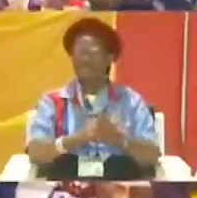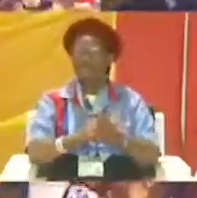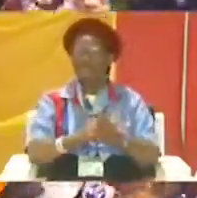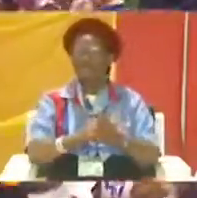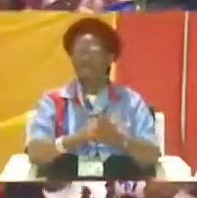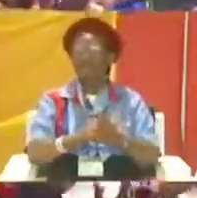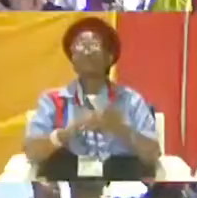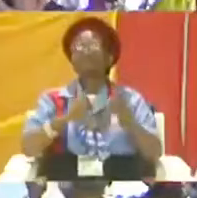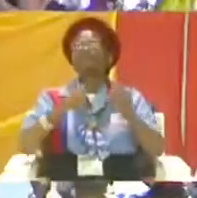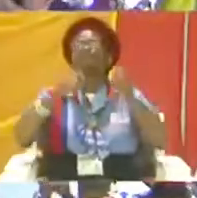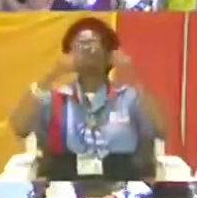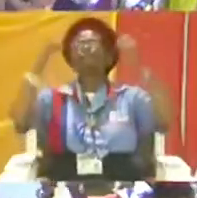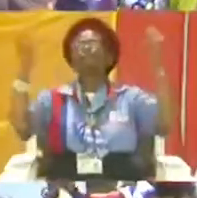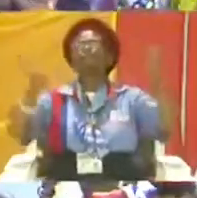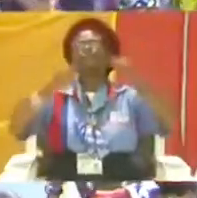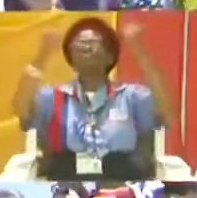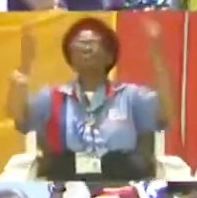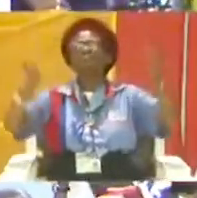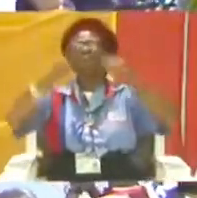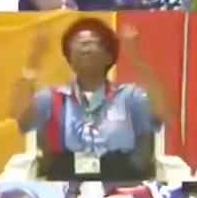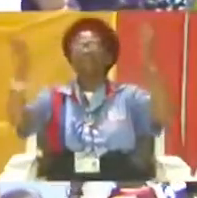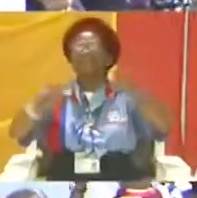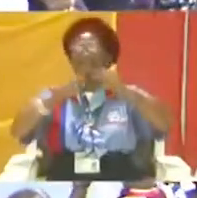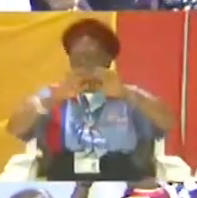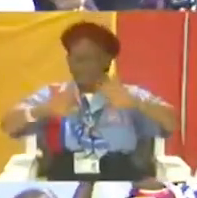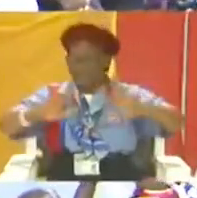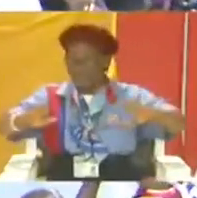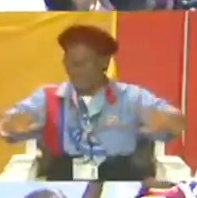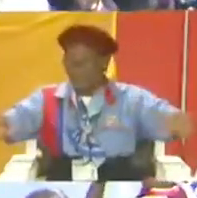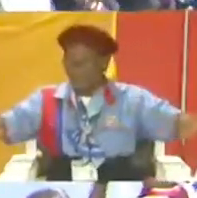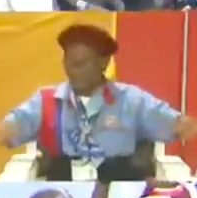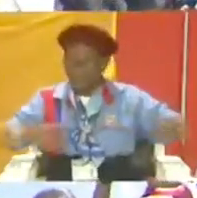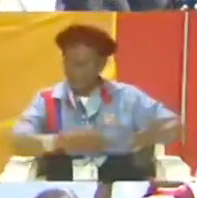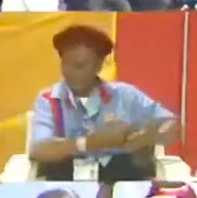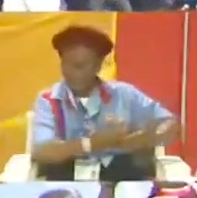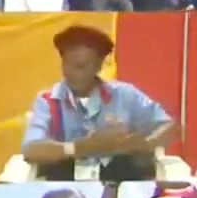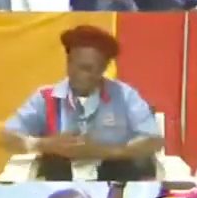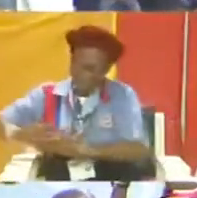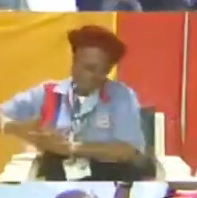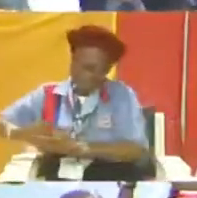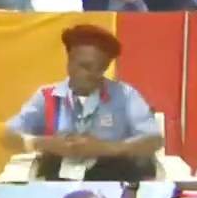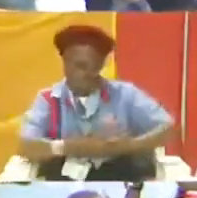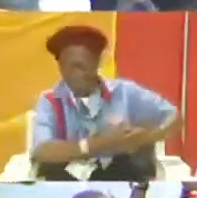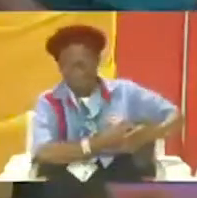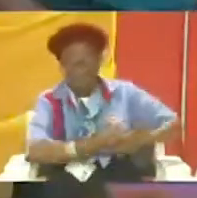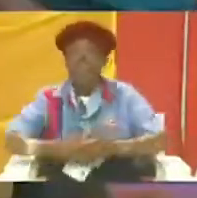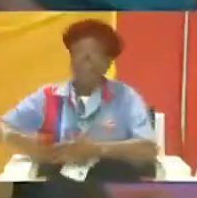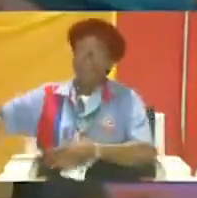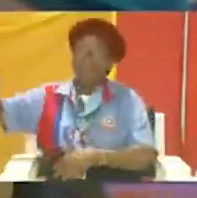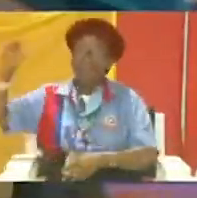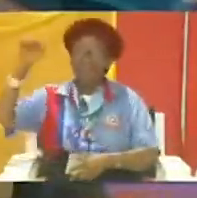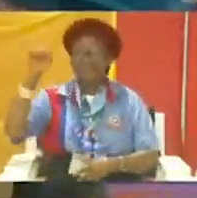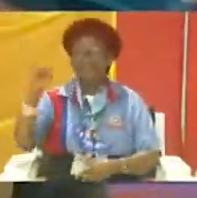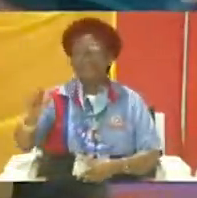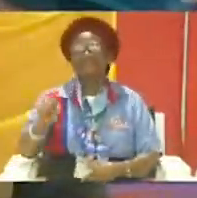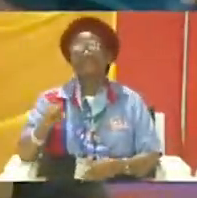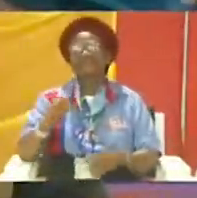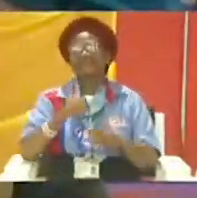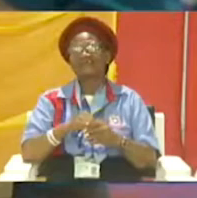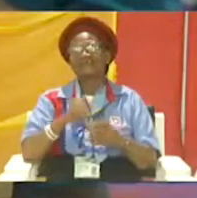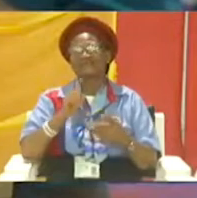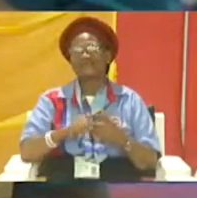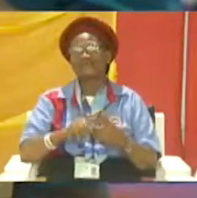Emi o fun yin ni omo lo egberun lona adofa into those wombs that